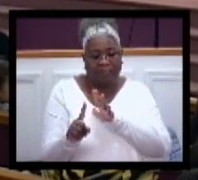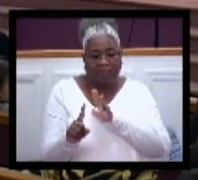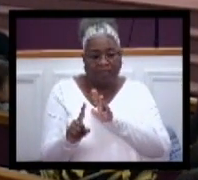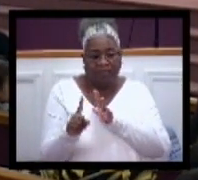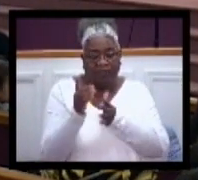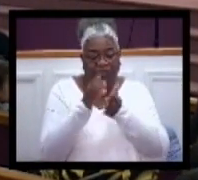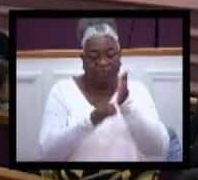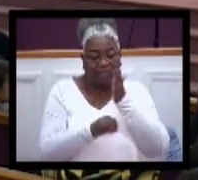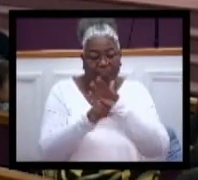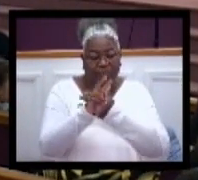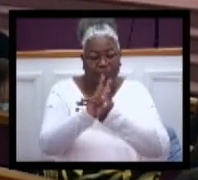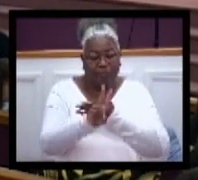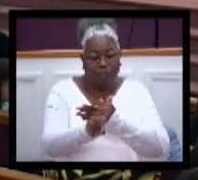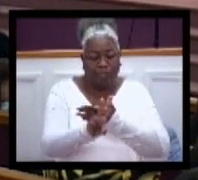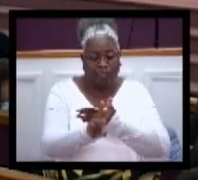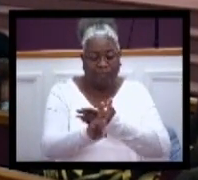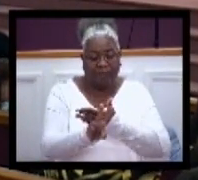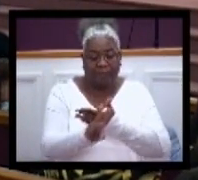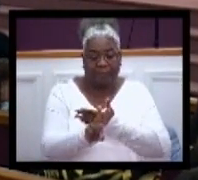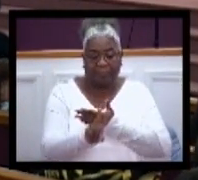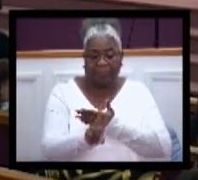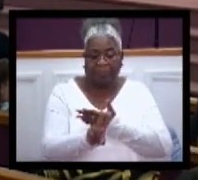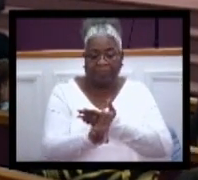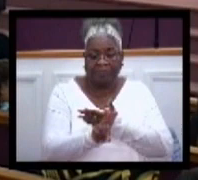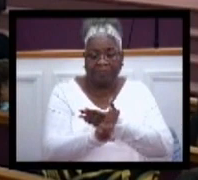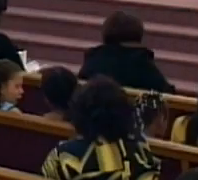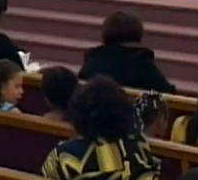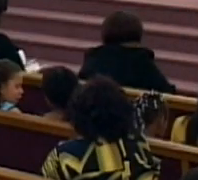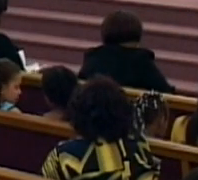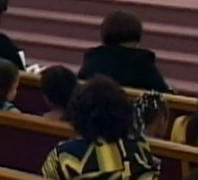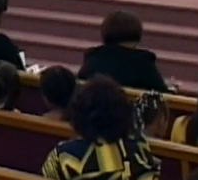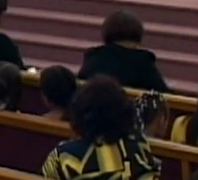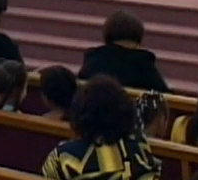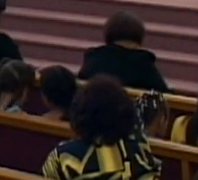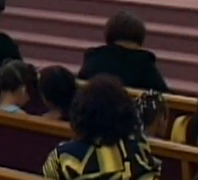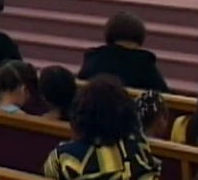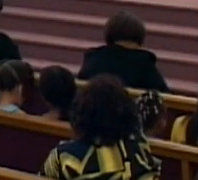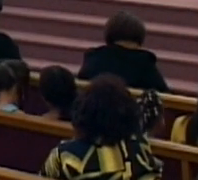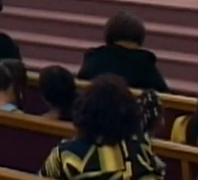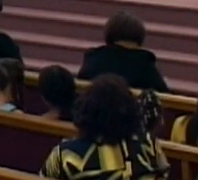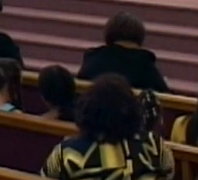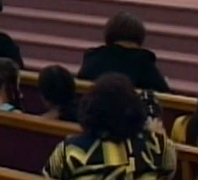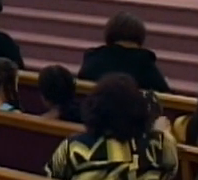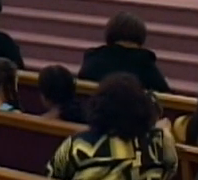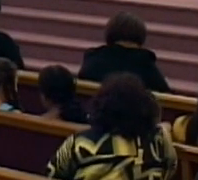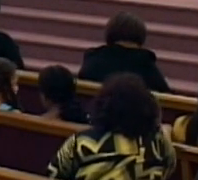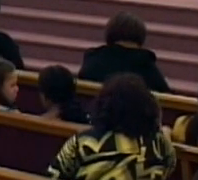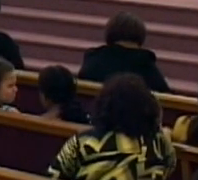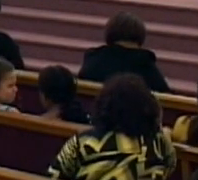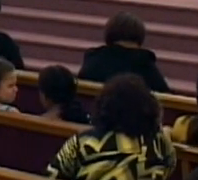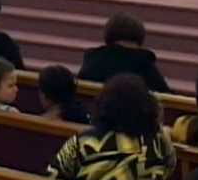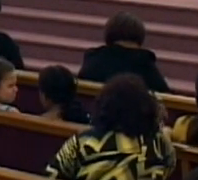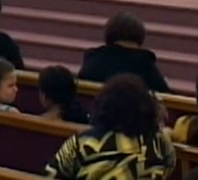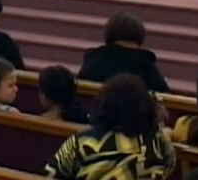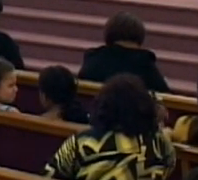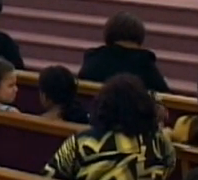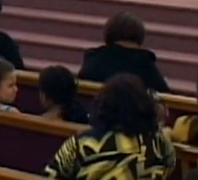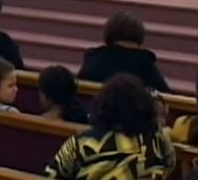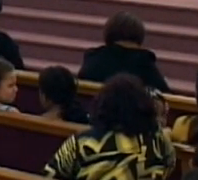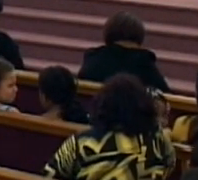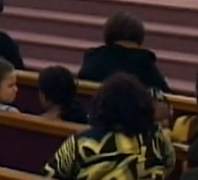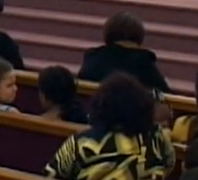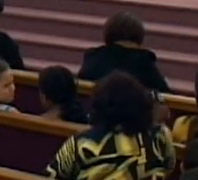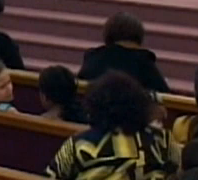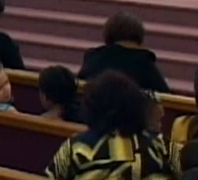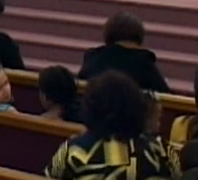Chapter 2, something burning in my heart that I feel it's important for human beings